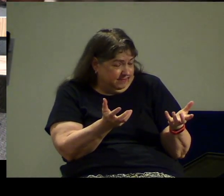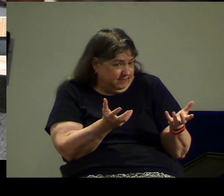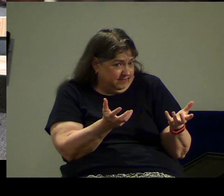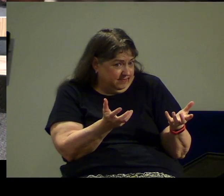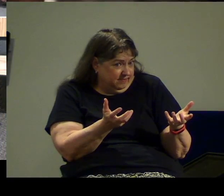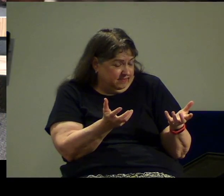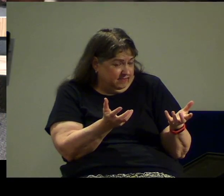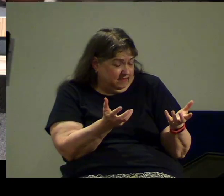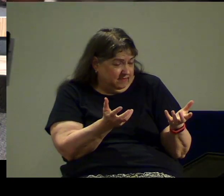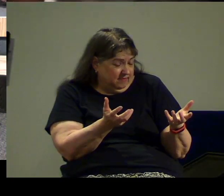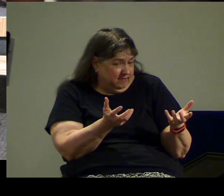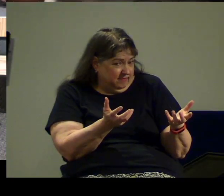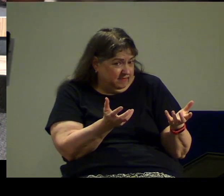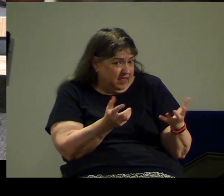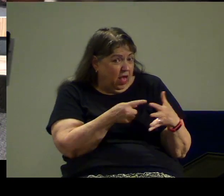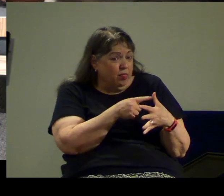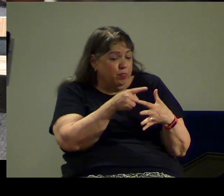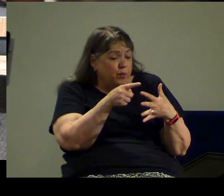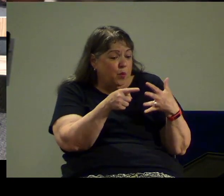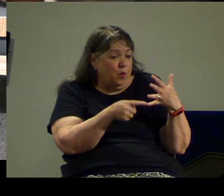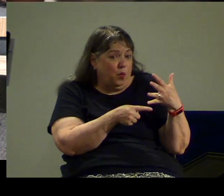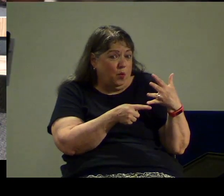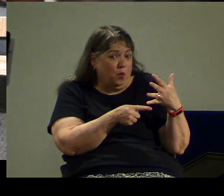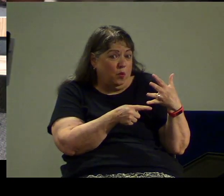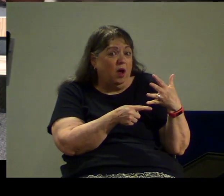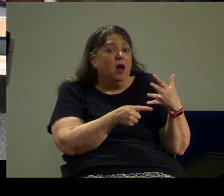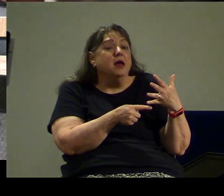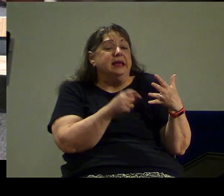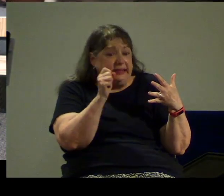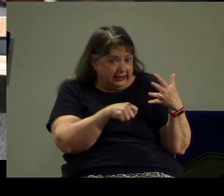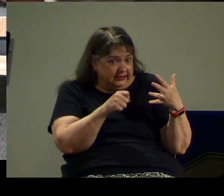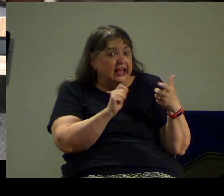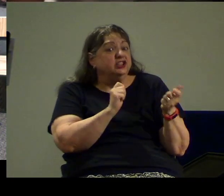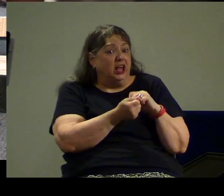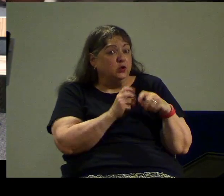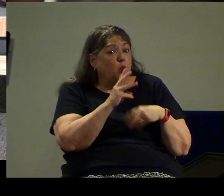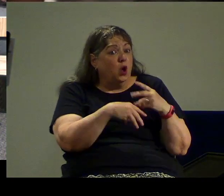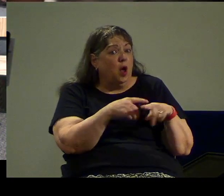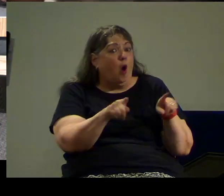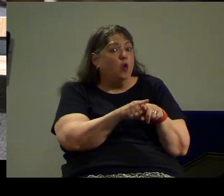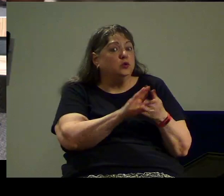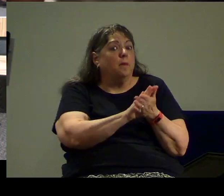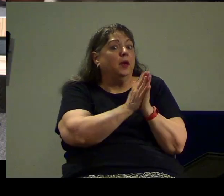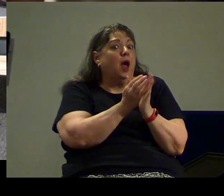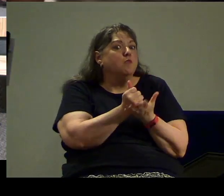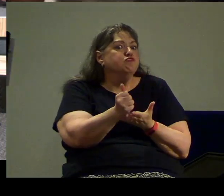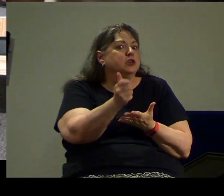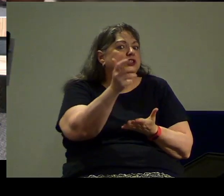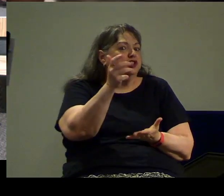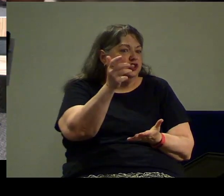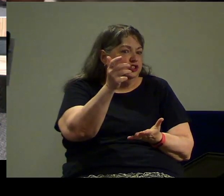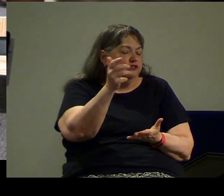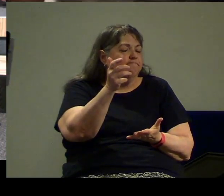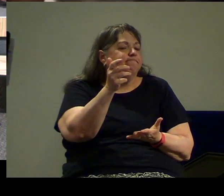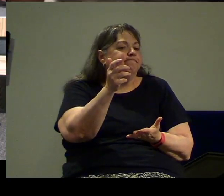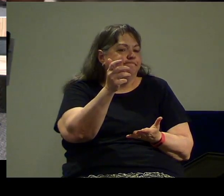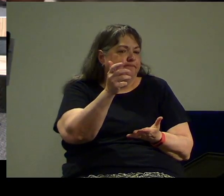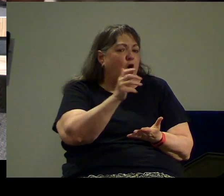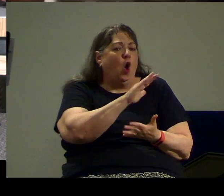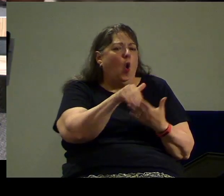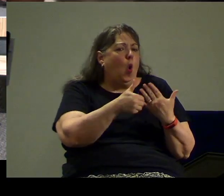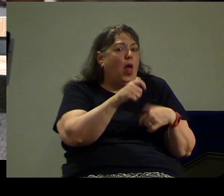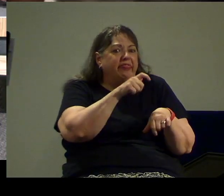for everyone, and they amassed great fortunes in doing so. They put all their time, all their